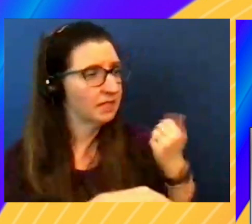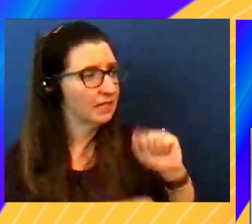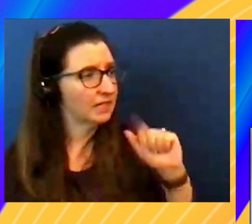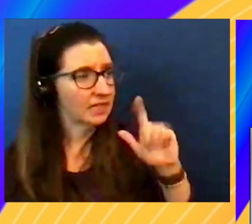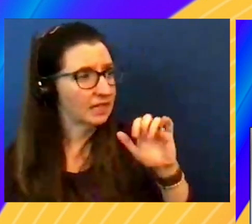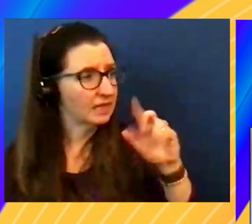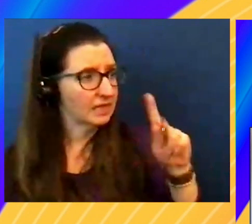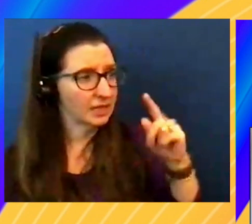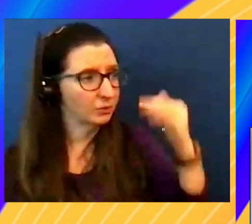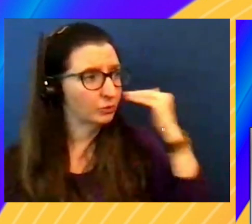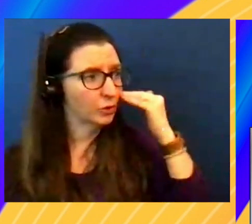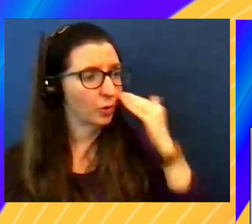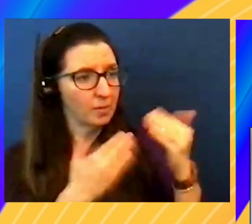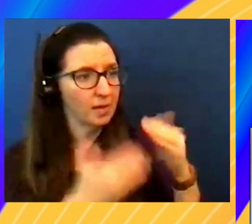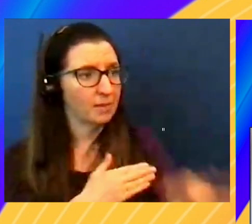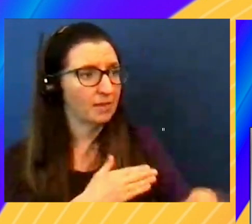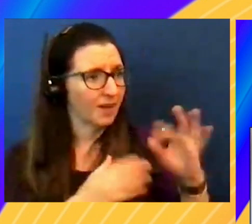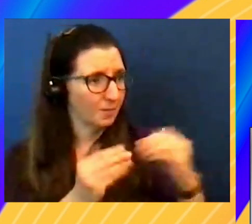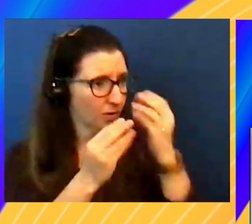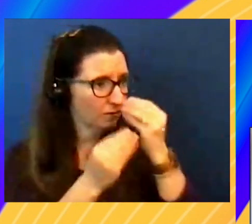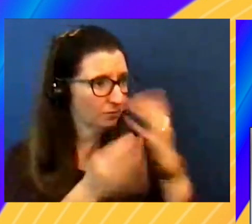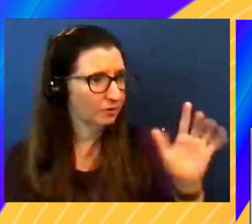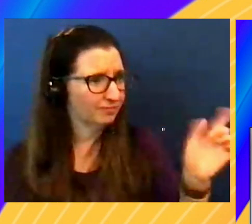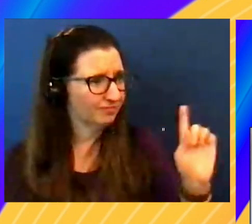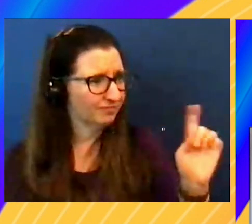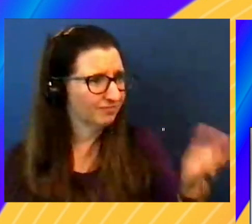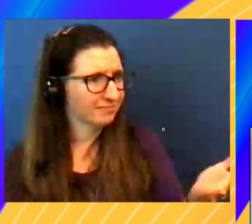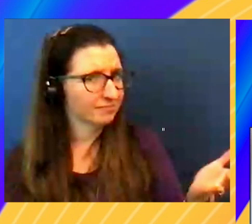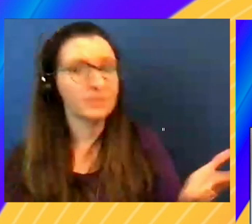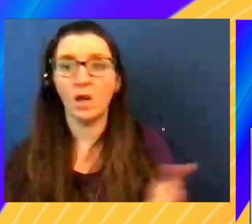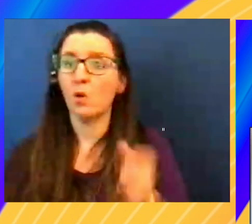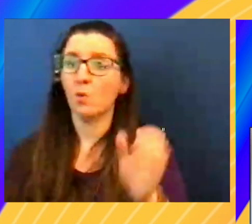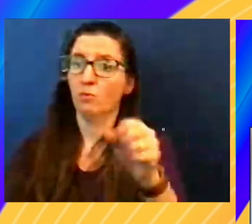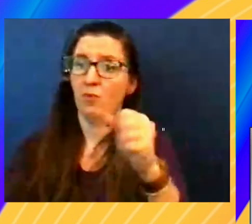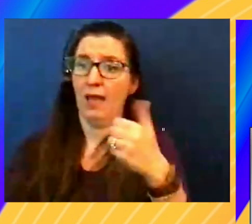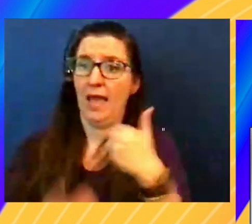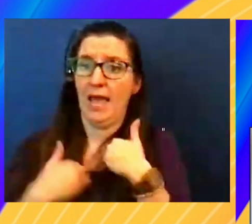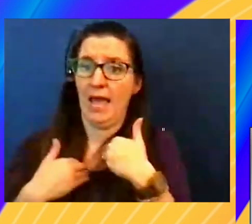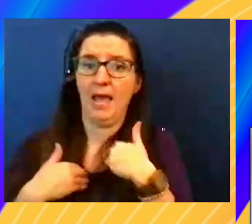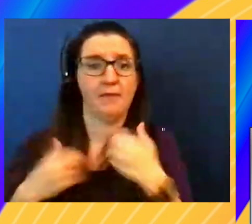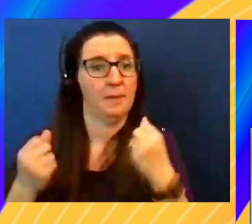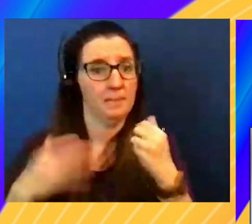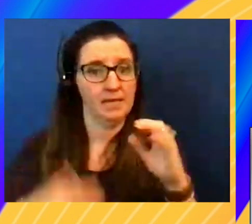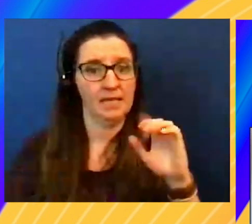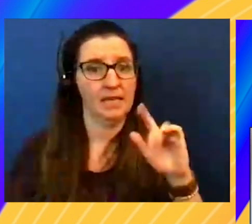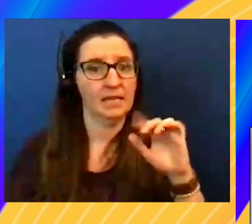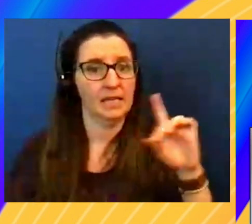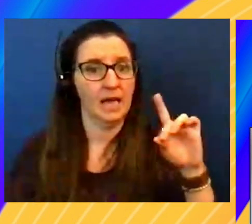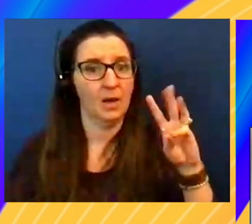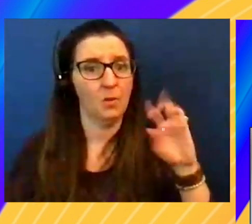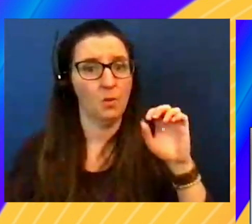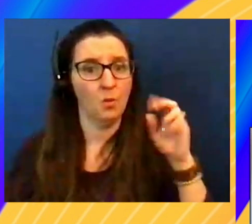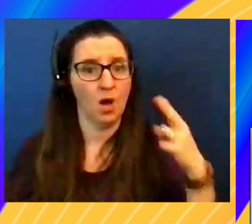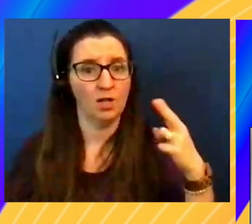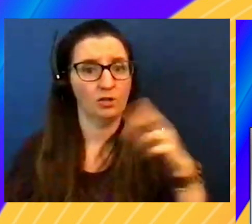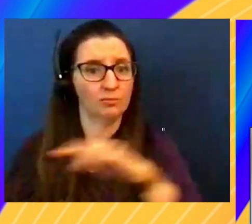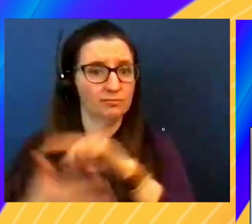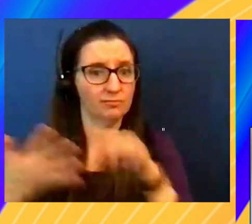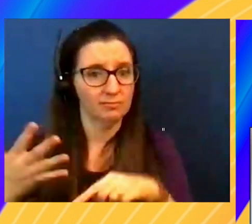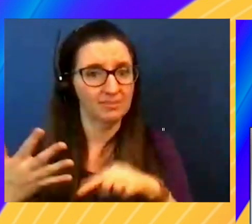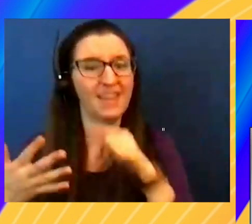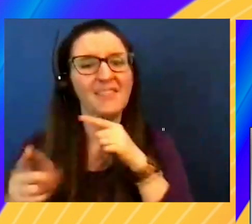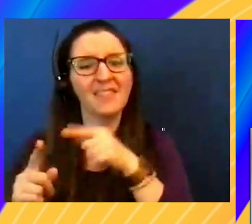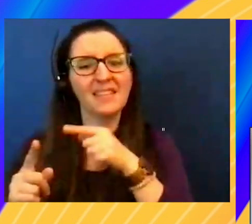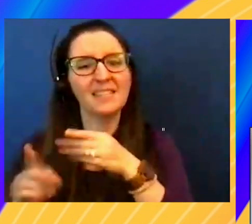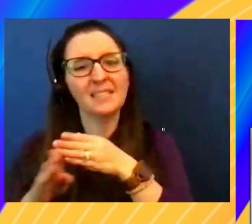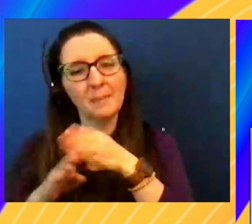some more information? Absolutely. There are a lot of CloudWatch links out there. The best one is the main CloudWatch dashboard. That way